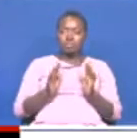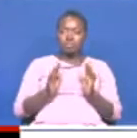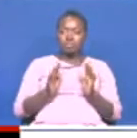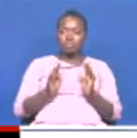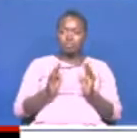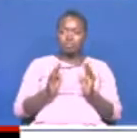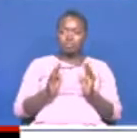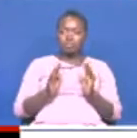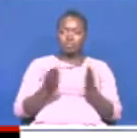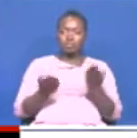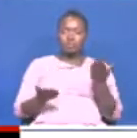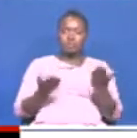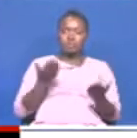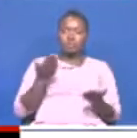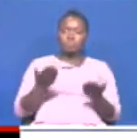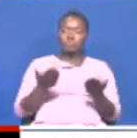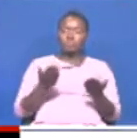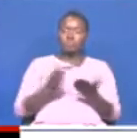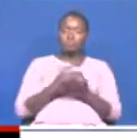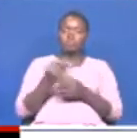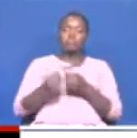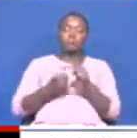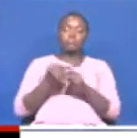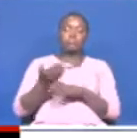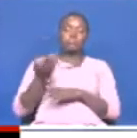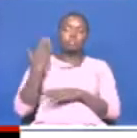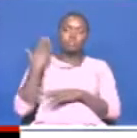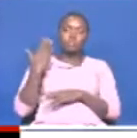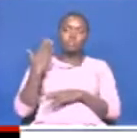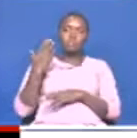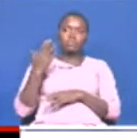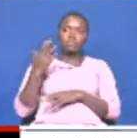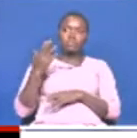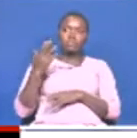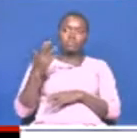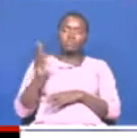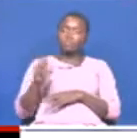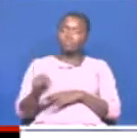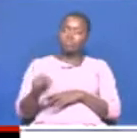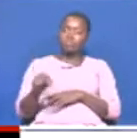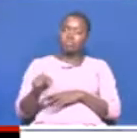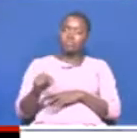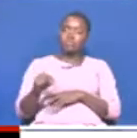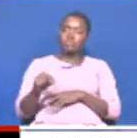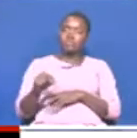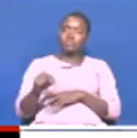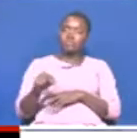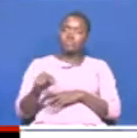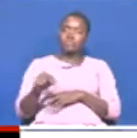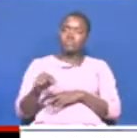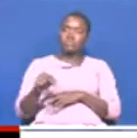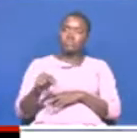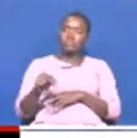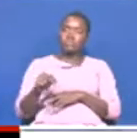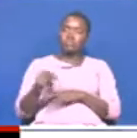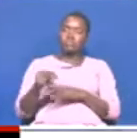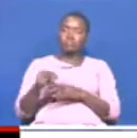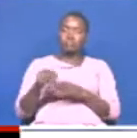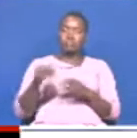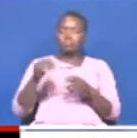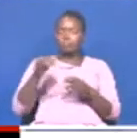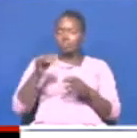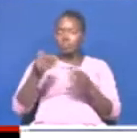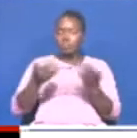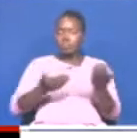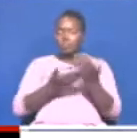as compared to some years back where there is no single living calf for AI. Now we have